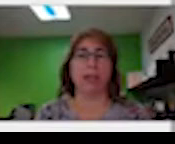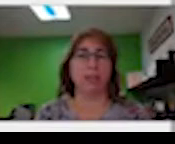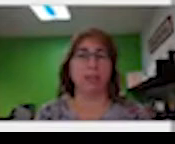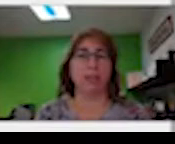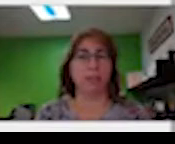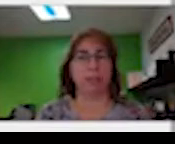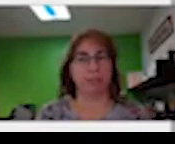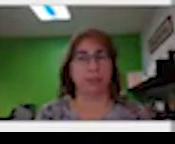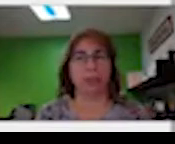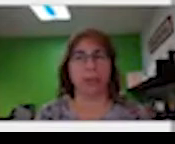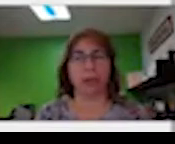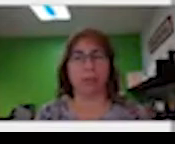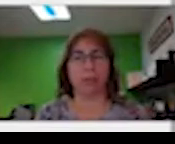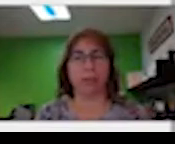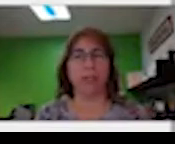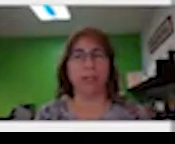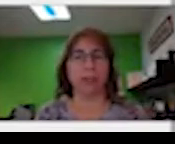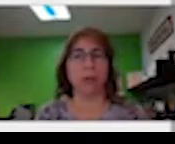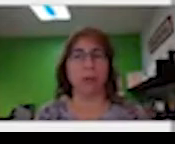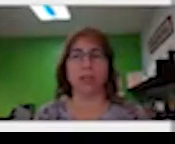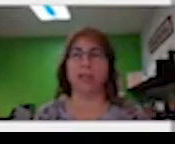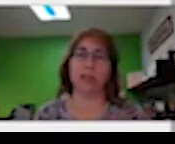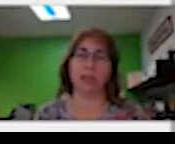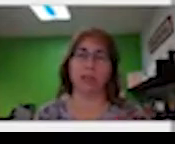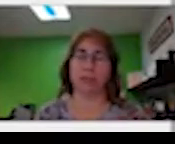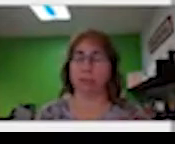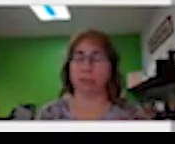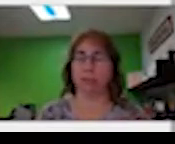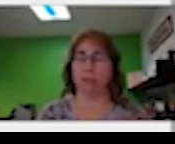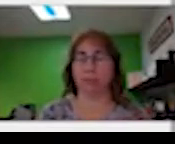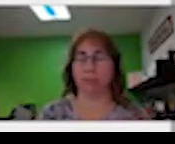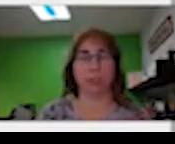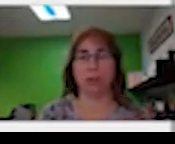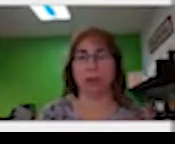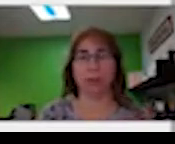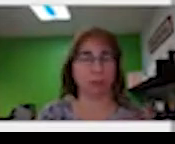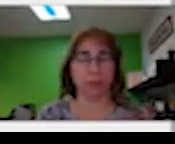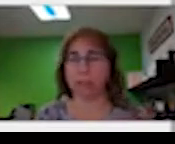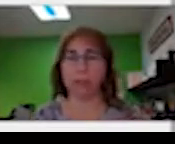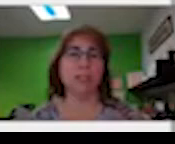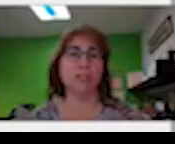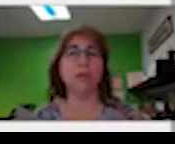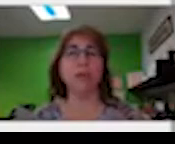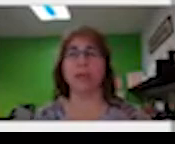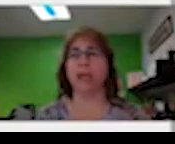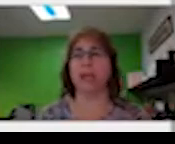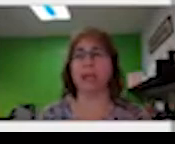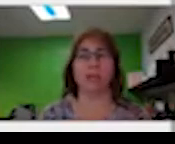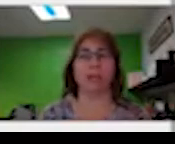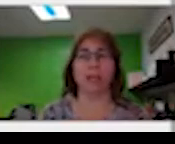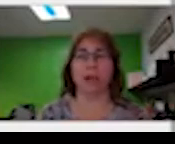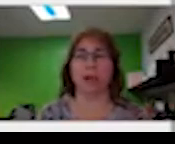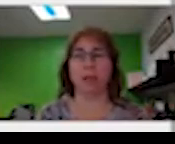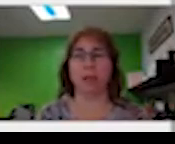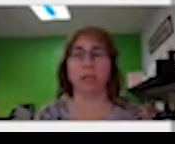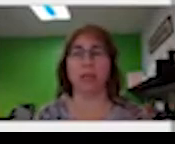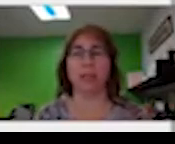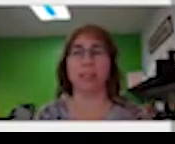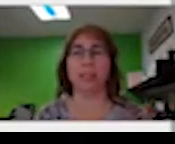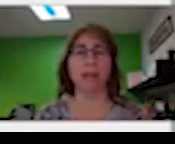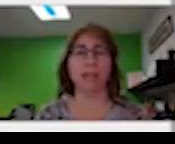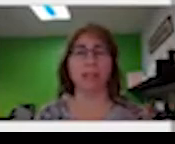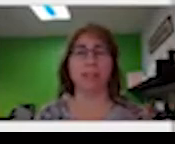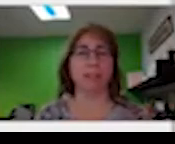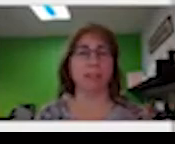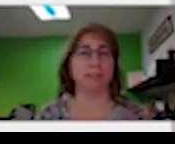that he was doing his work. He could have just gone straight to doing his work and working on